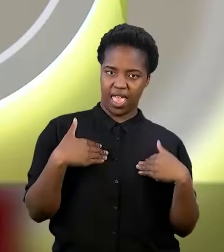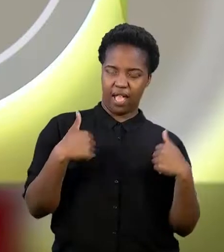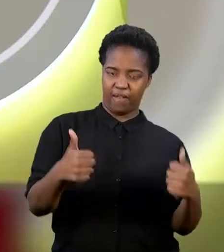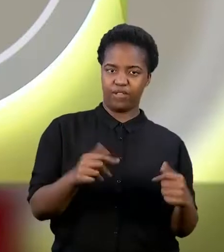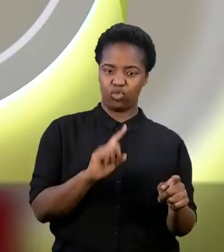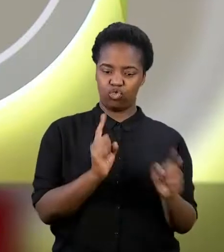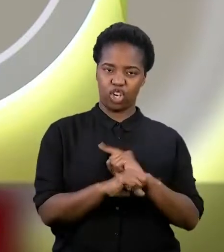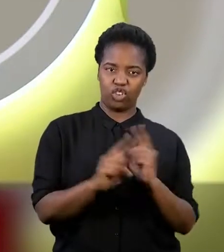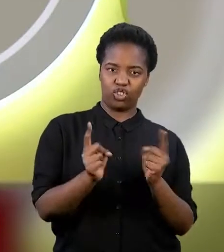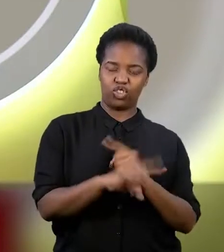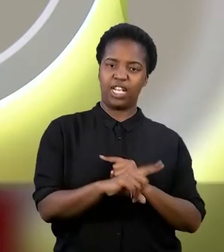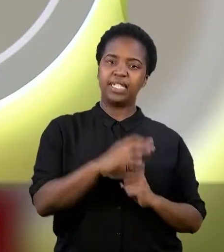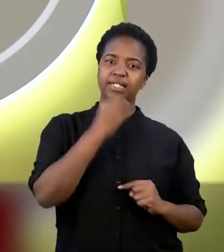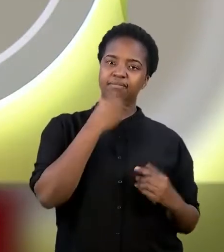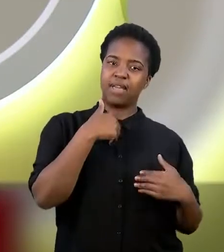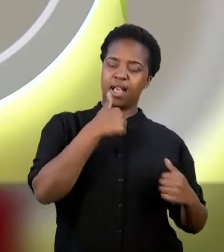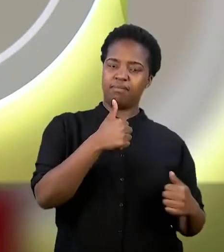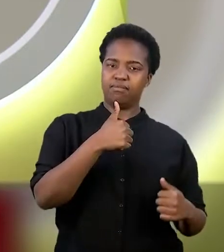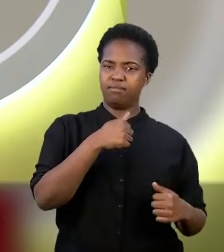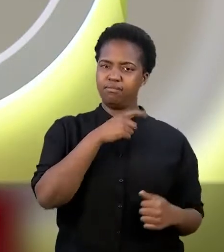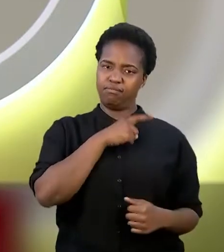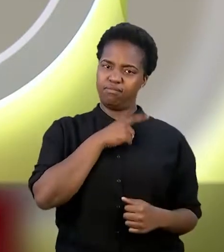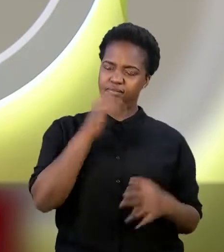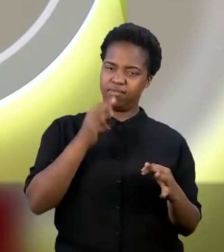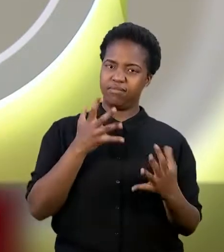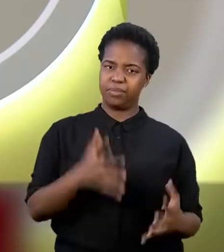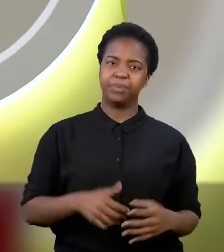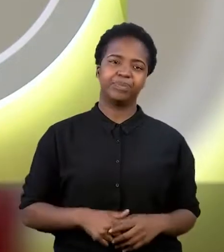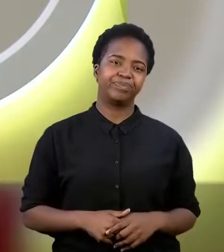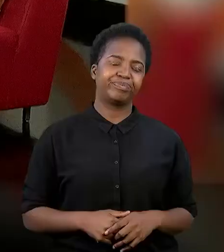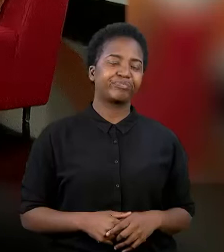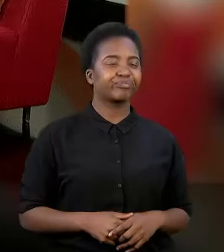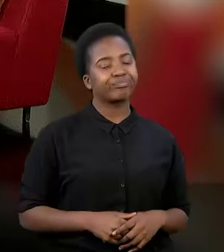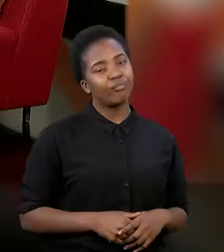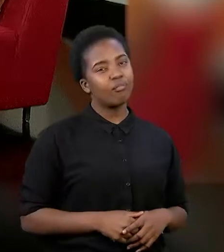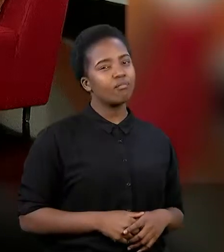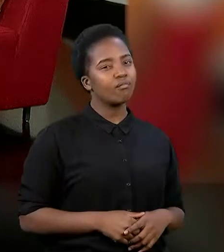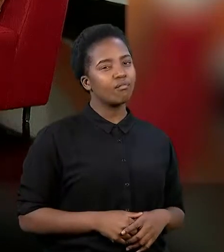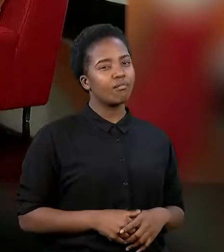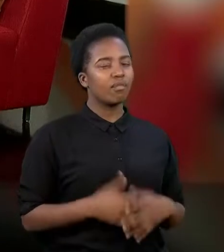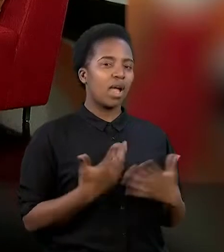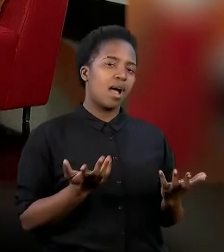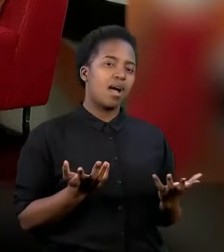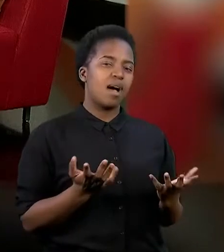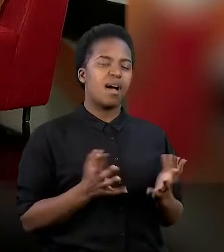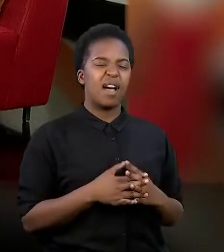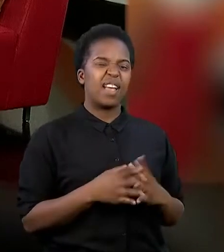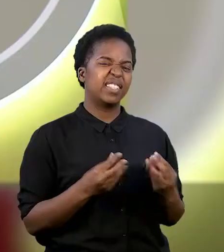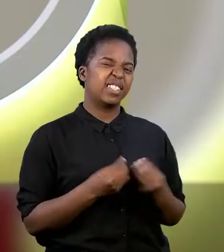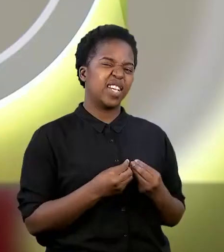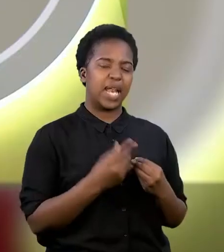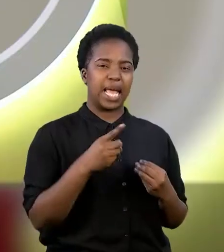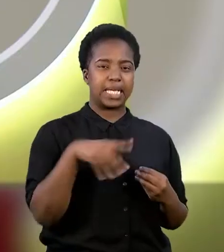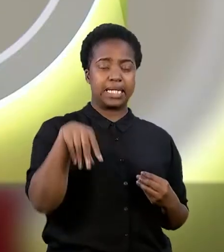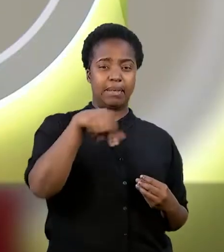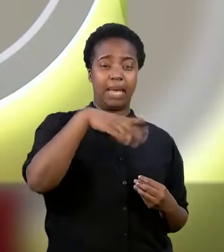di tlosa dieting ya lona hona jwale se le qala ho ja tse ke tse feng tse loreng se le dikentse. Like nka re di ntho like this